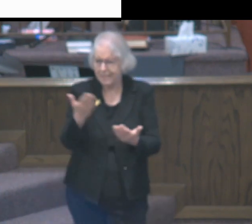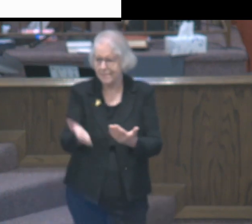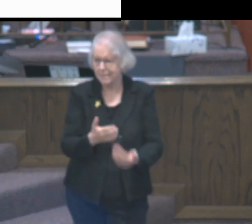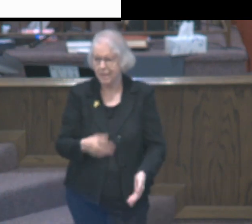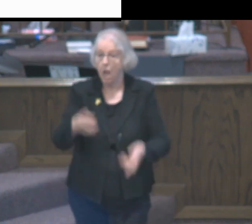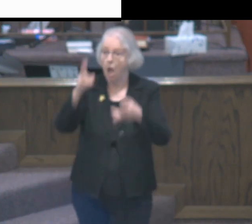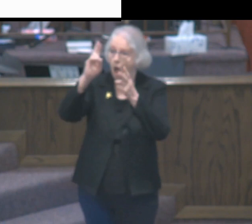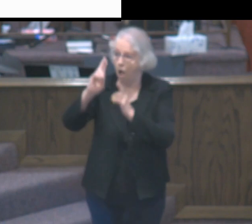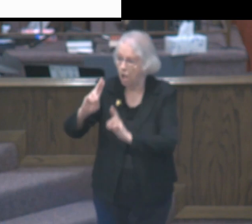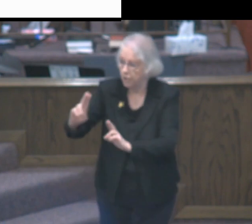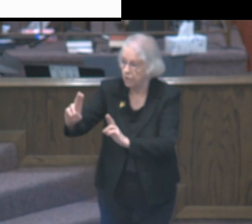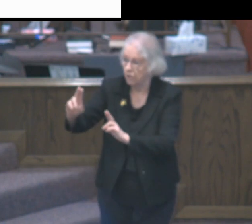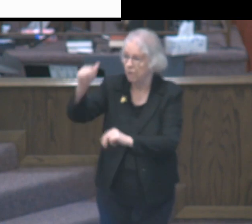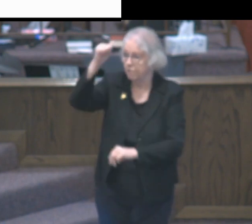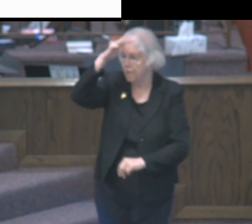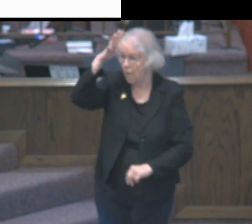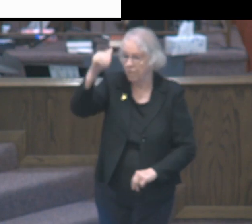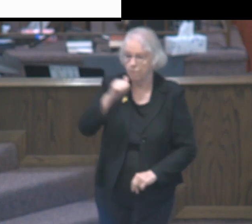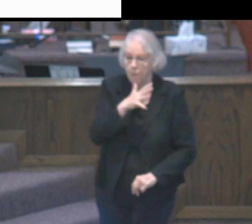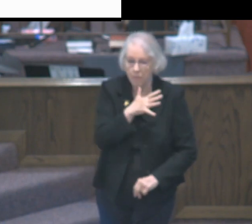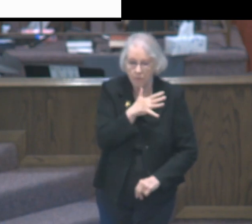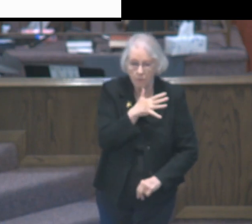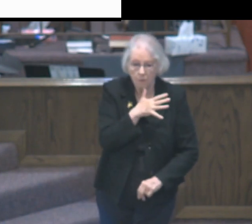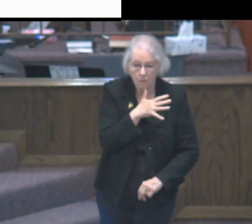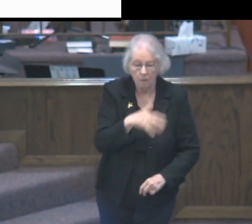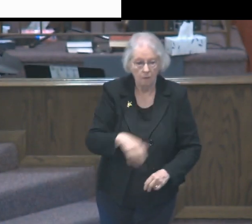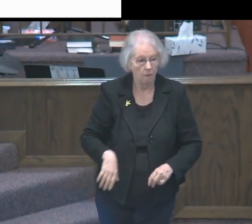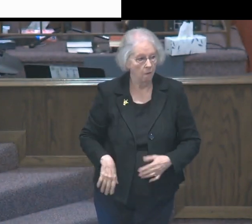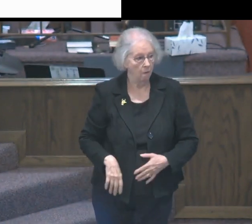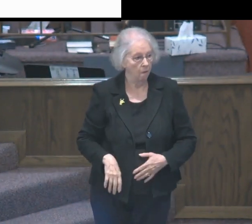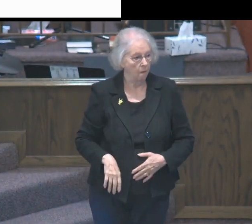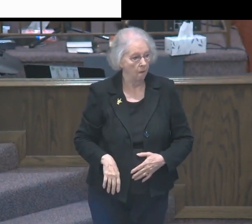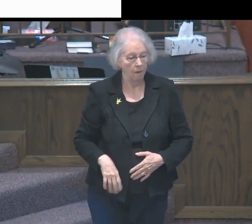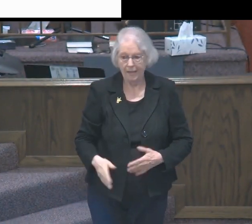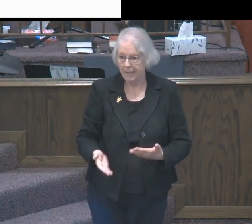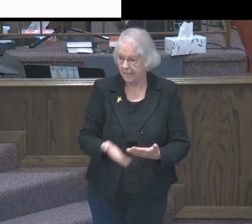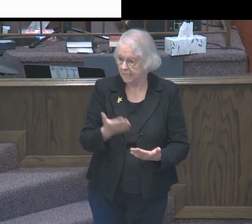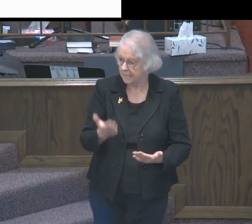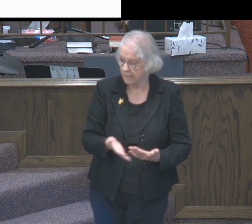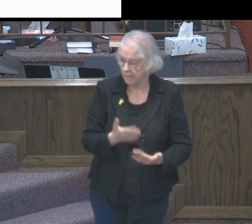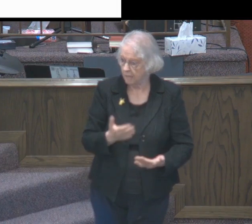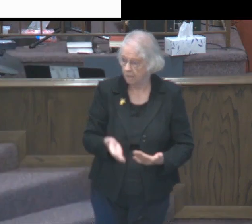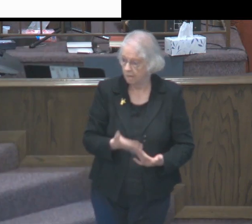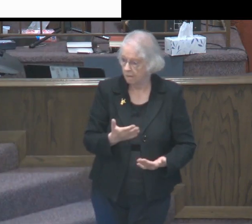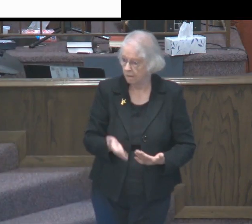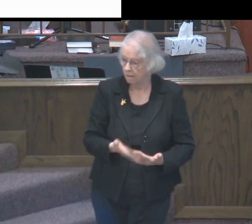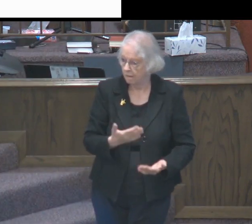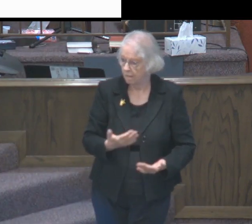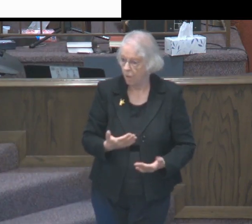Jesus is saying, no, the law has always been about inward and outward